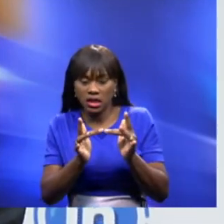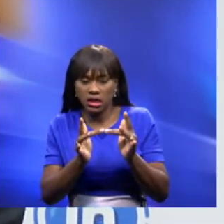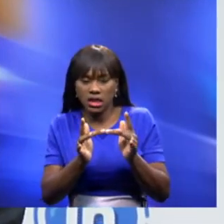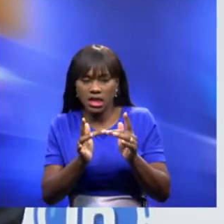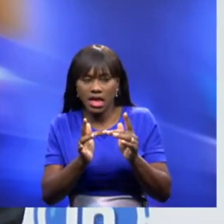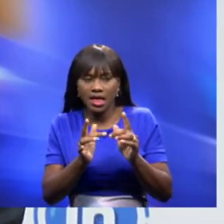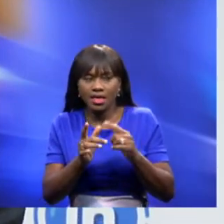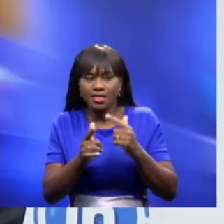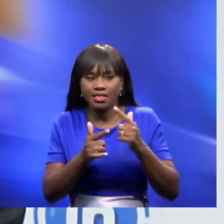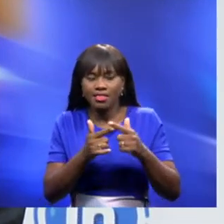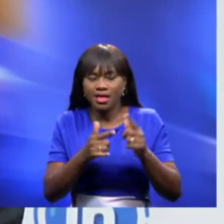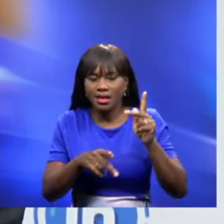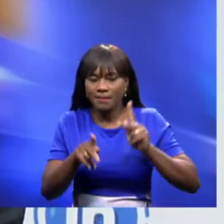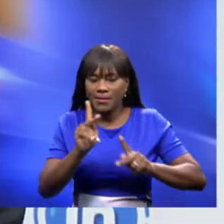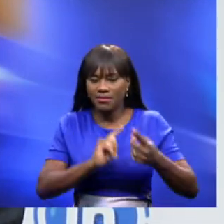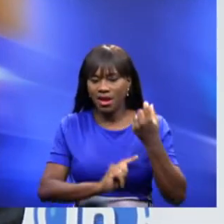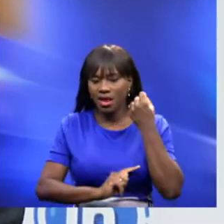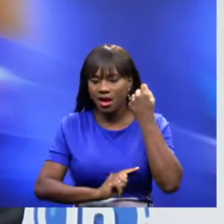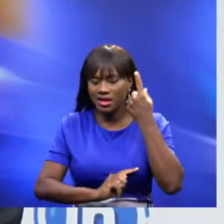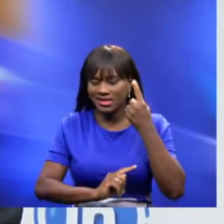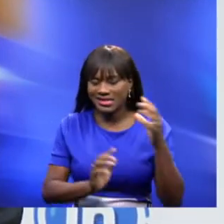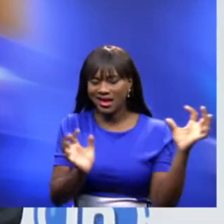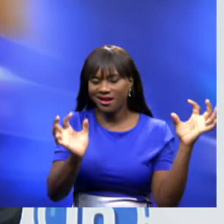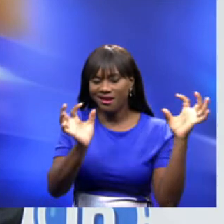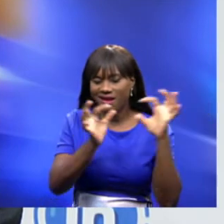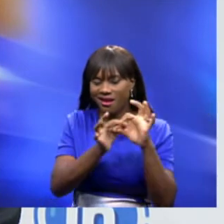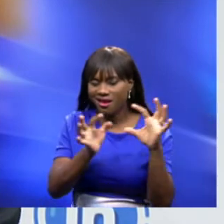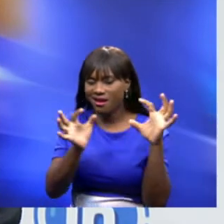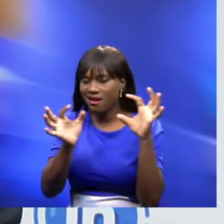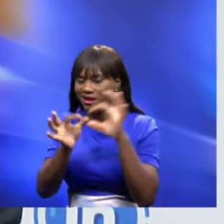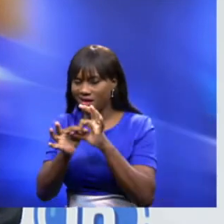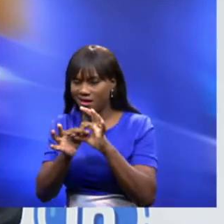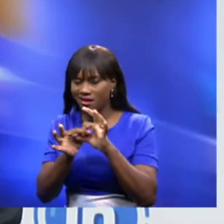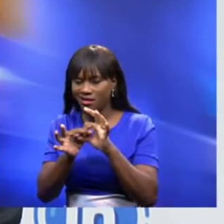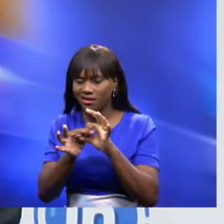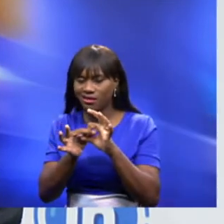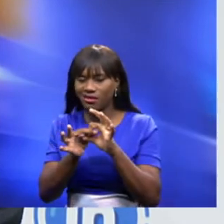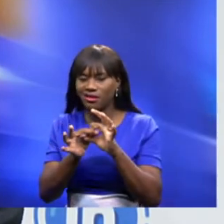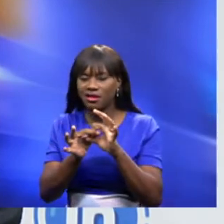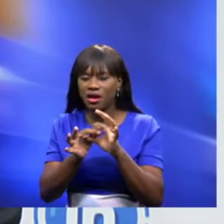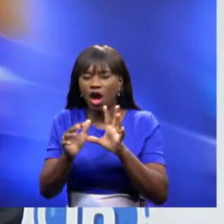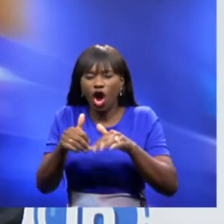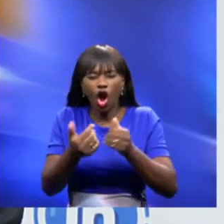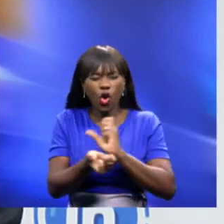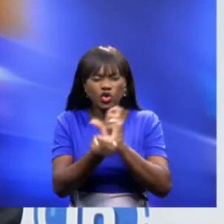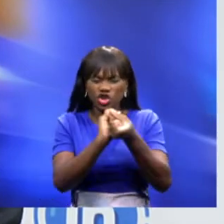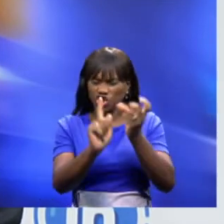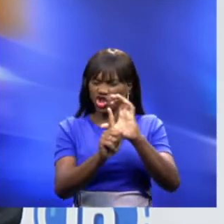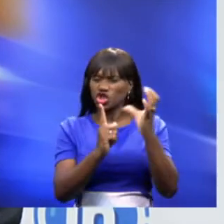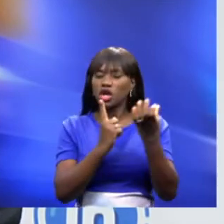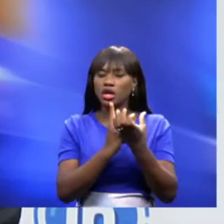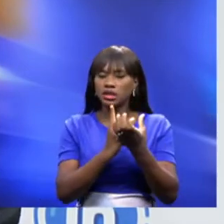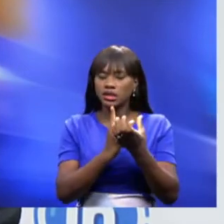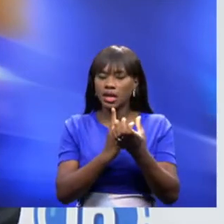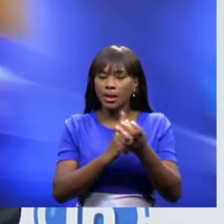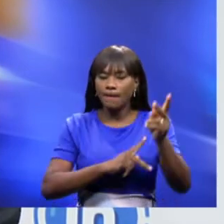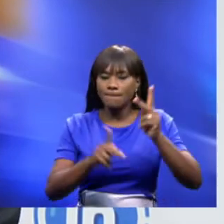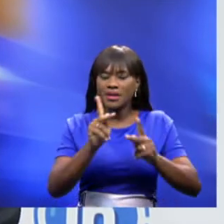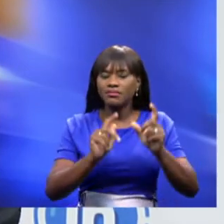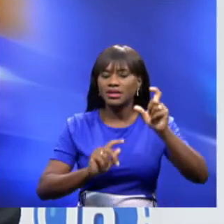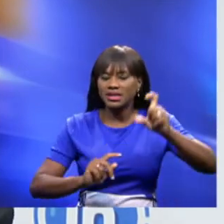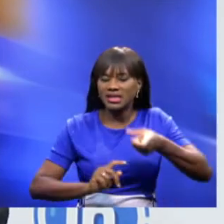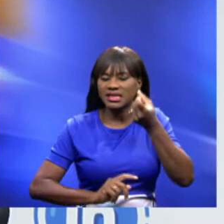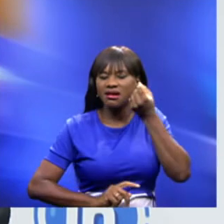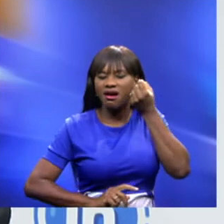more buy, because the process of culture change is a buy-in. And that is important when you're dealing with